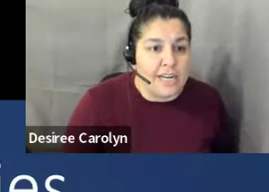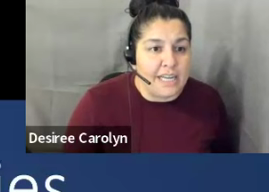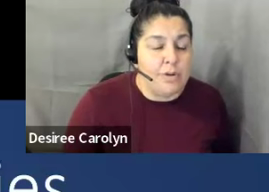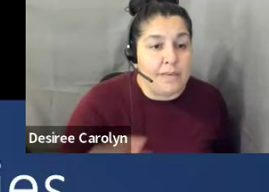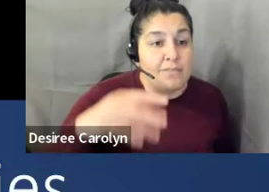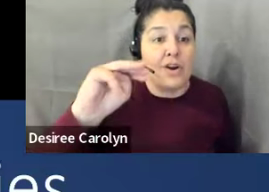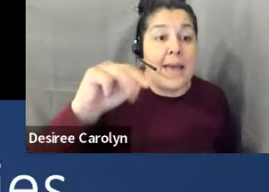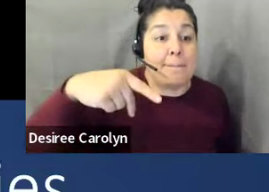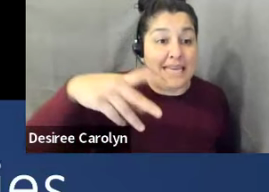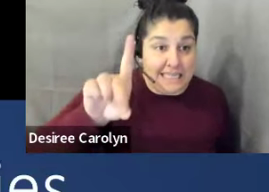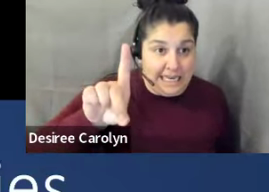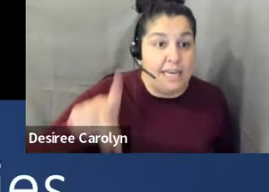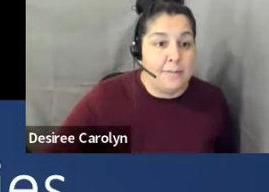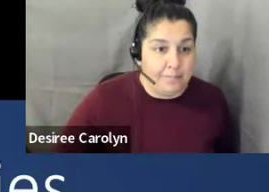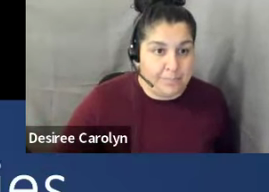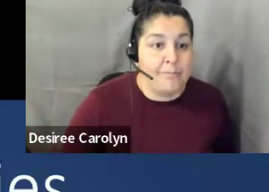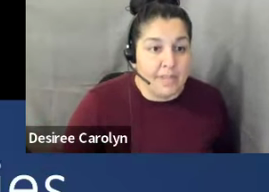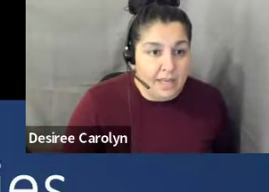required training would be for MPD.